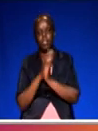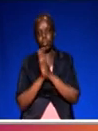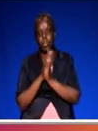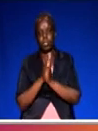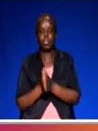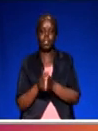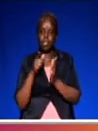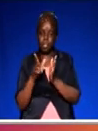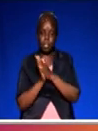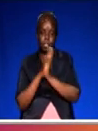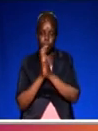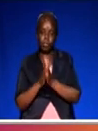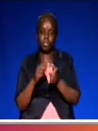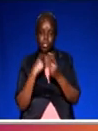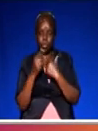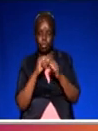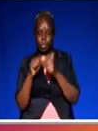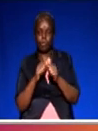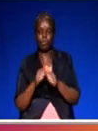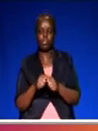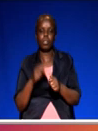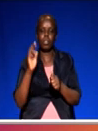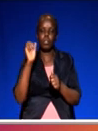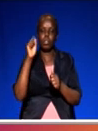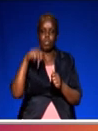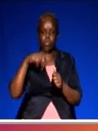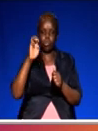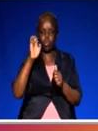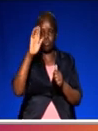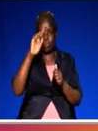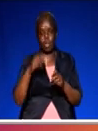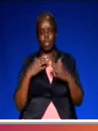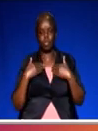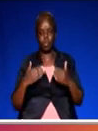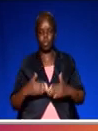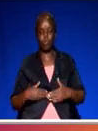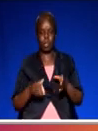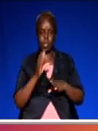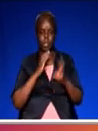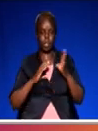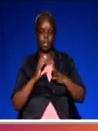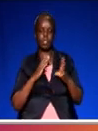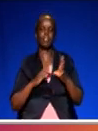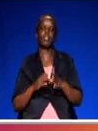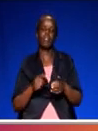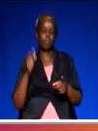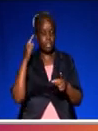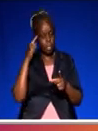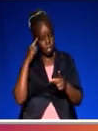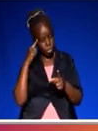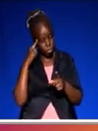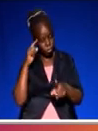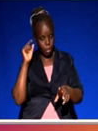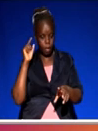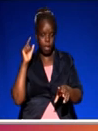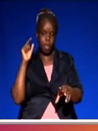are stories that talk about superhuman characters with evil intentions to harm the community. And